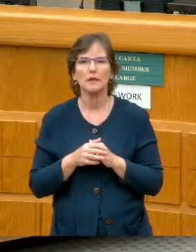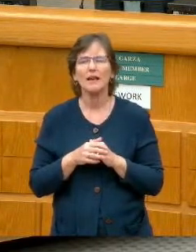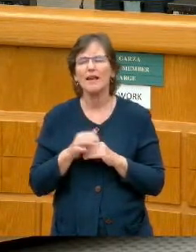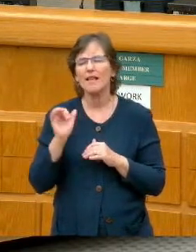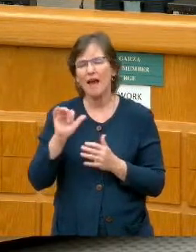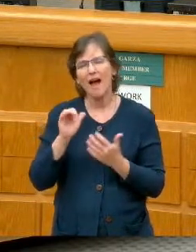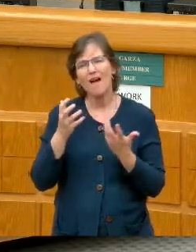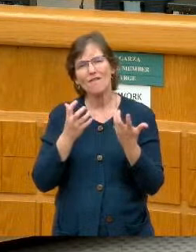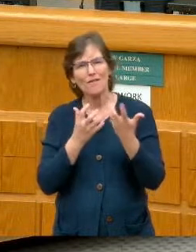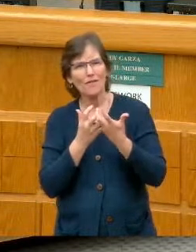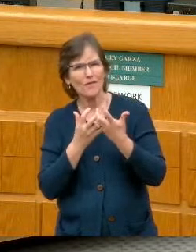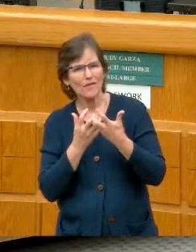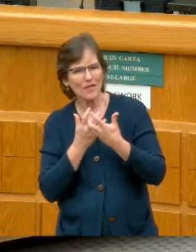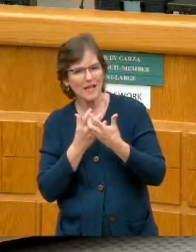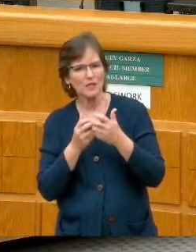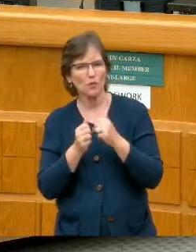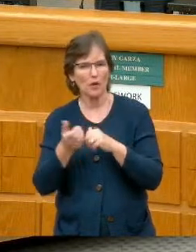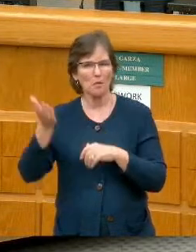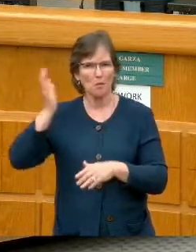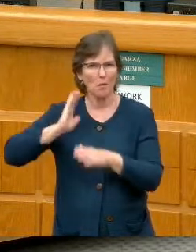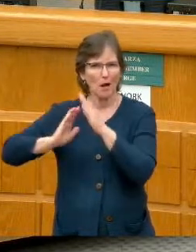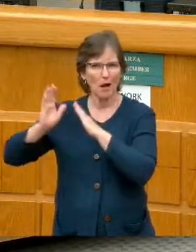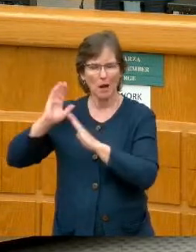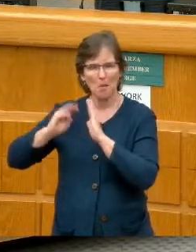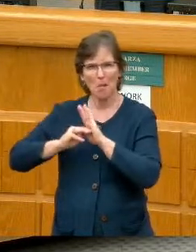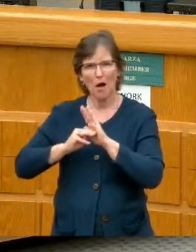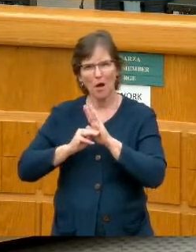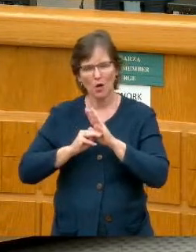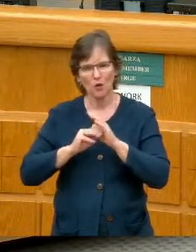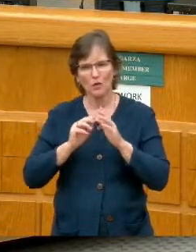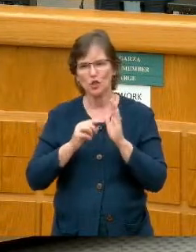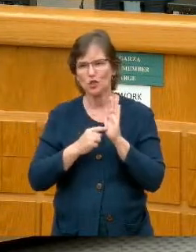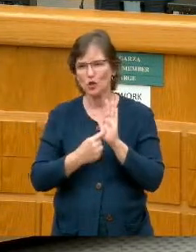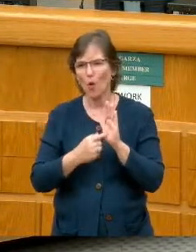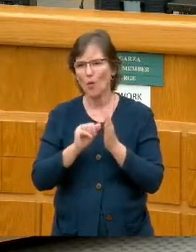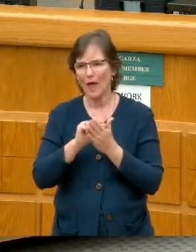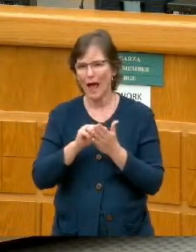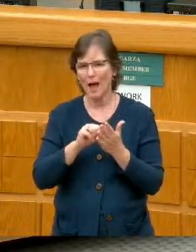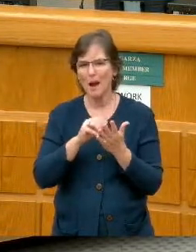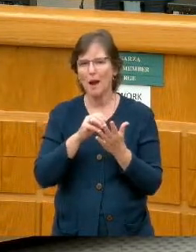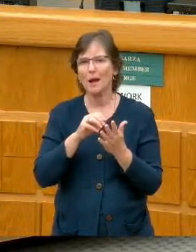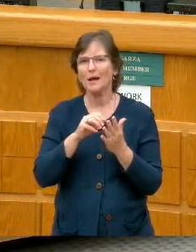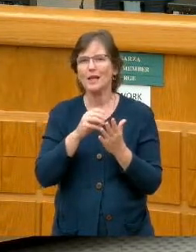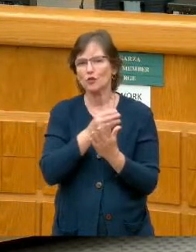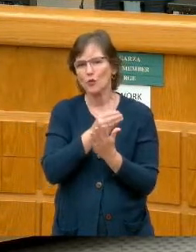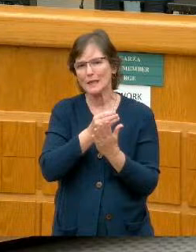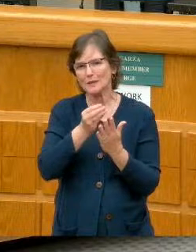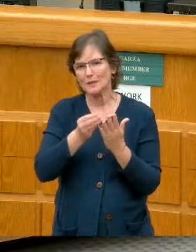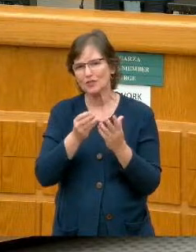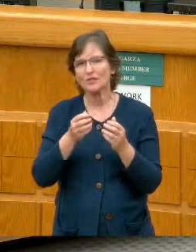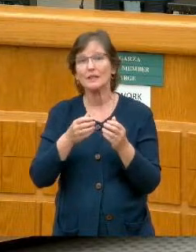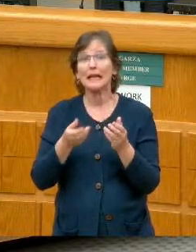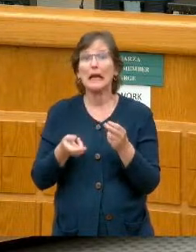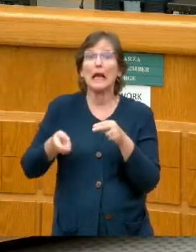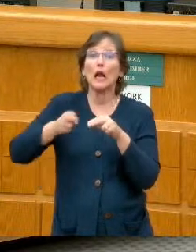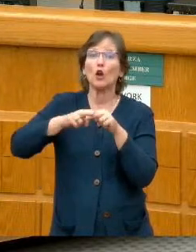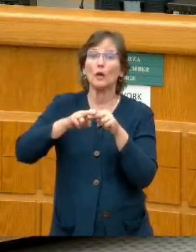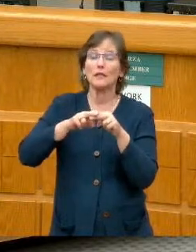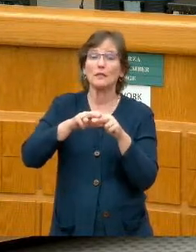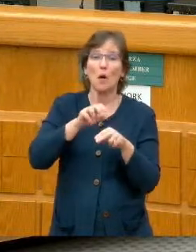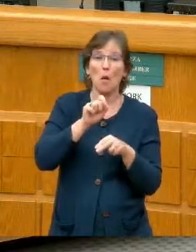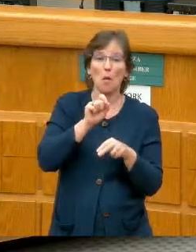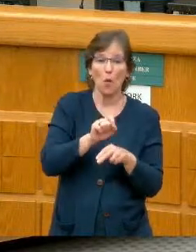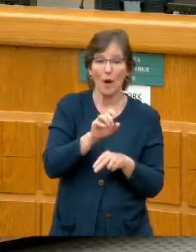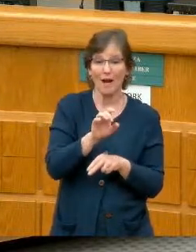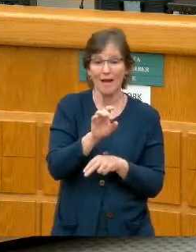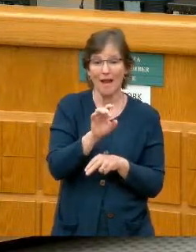model predicted that the transmission rate has increased from 0.8 to 0.9 up to 1. And indeed, when we look at the number